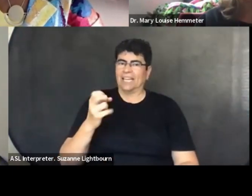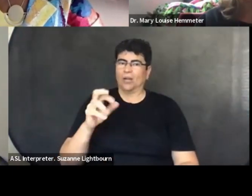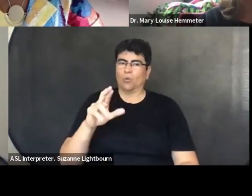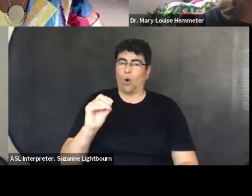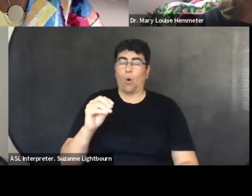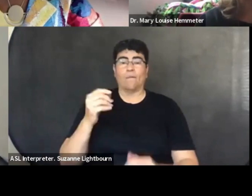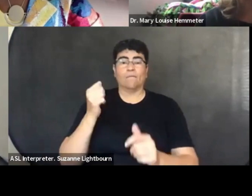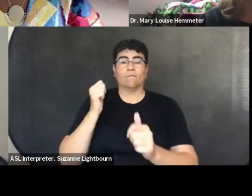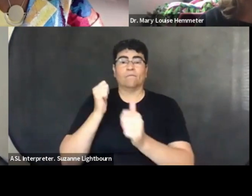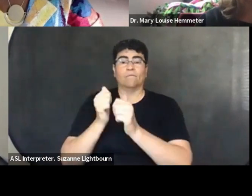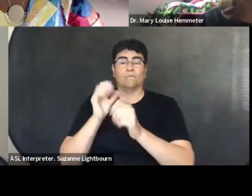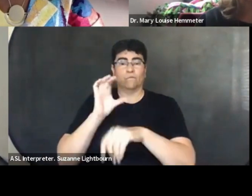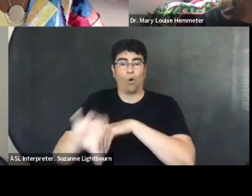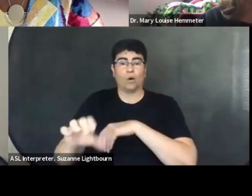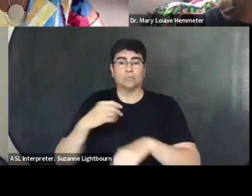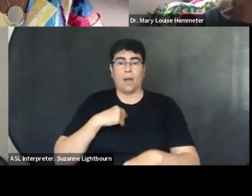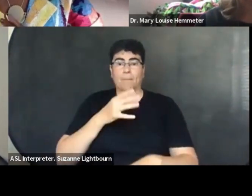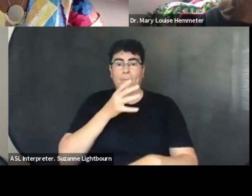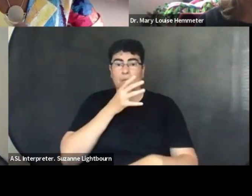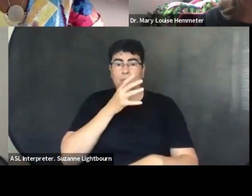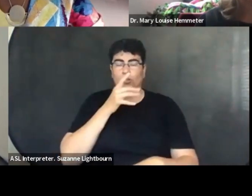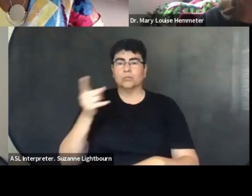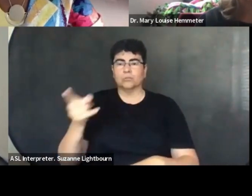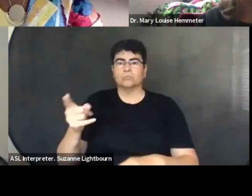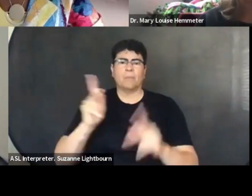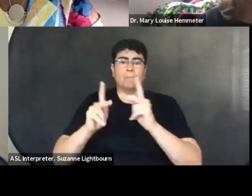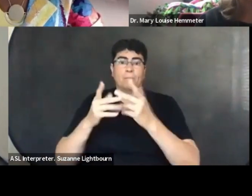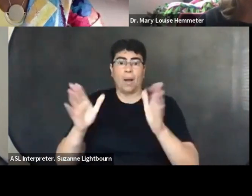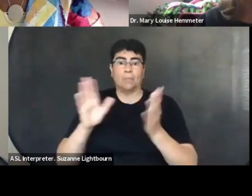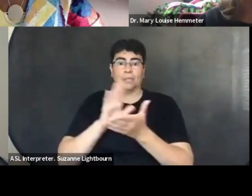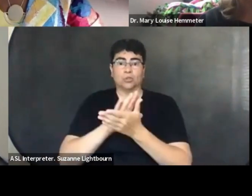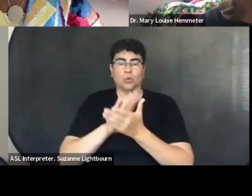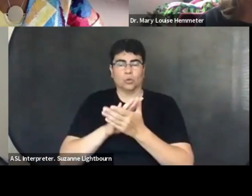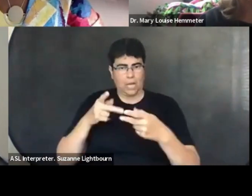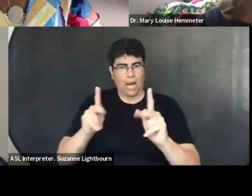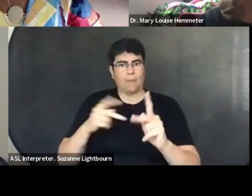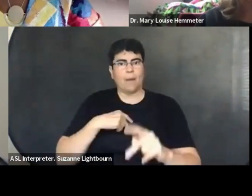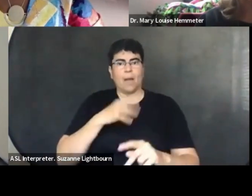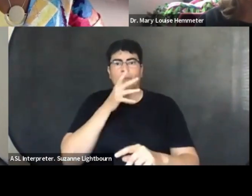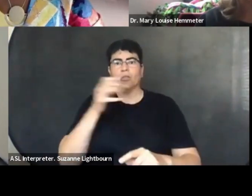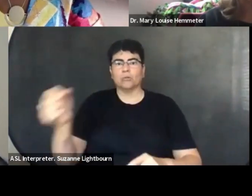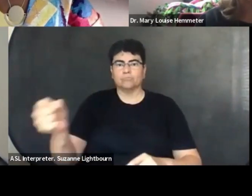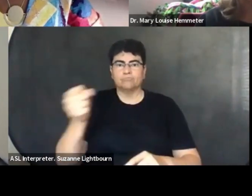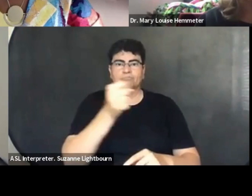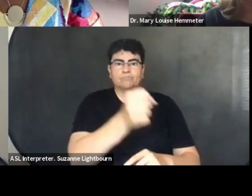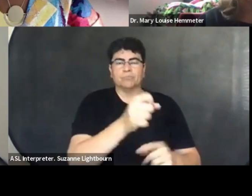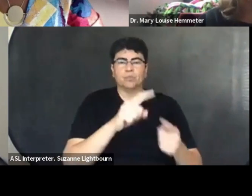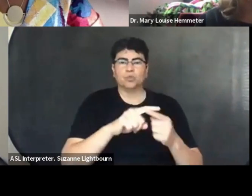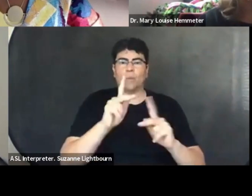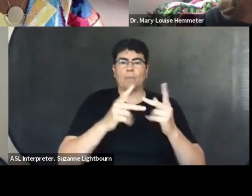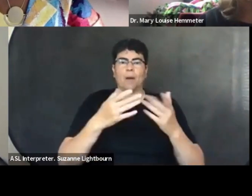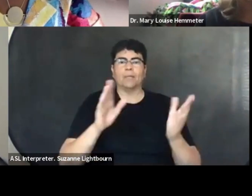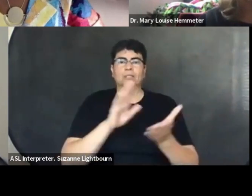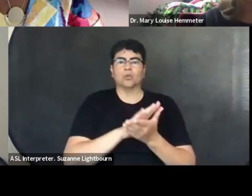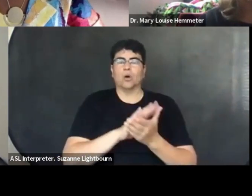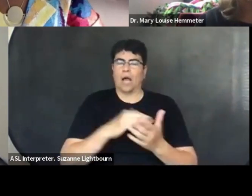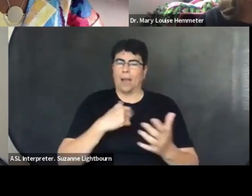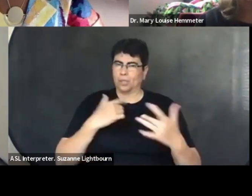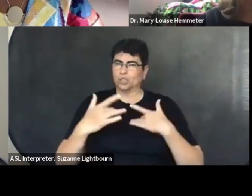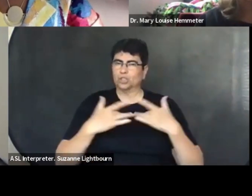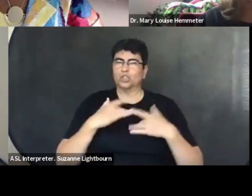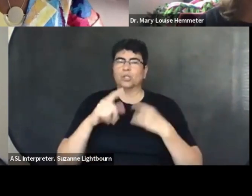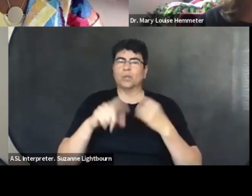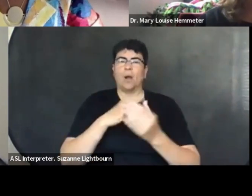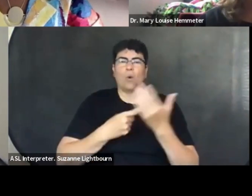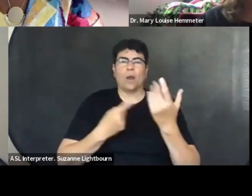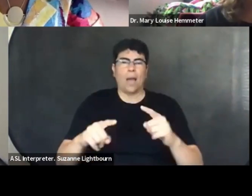my mother to go into forced public schools to allow my mother to go there. But I'm very concerned about what happens